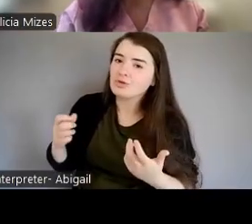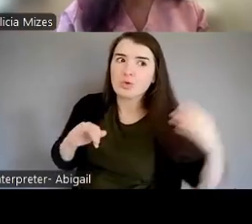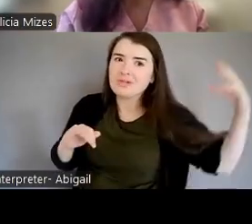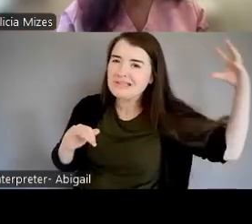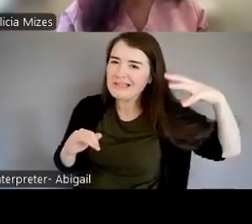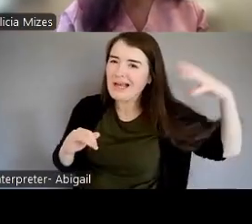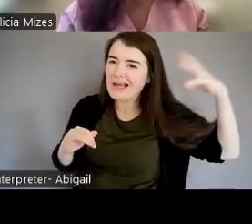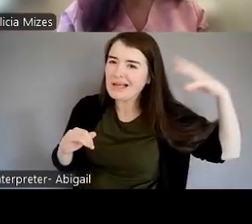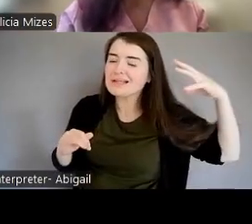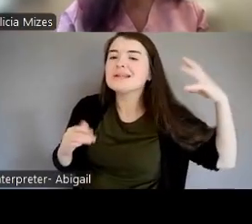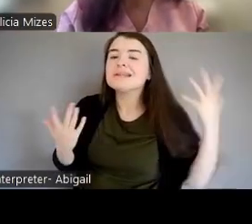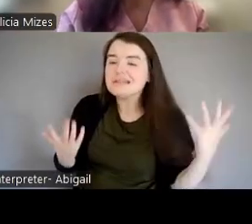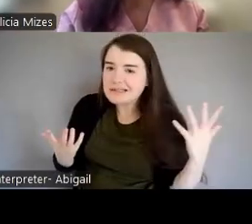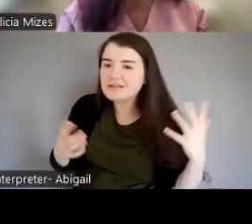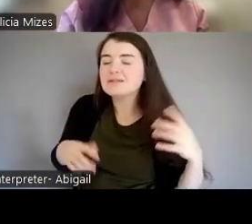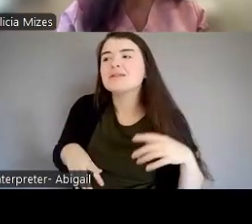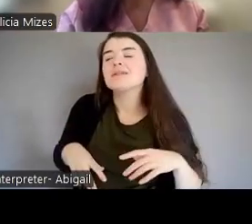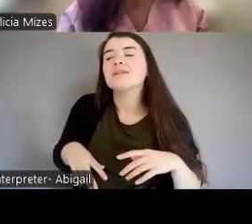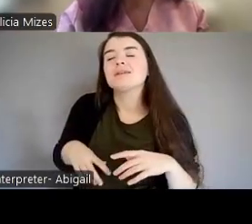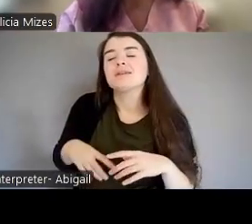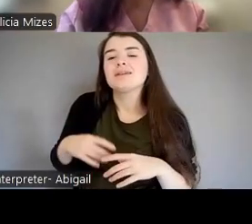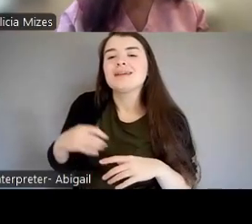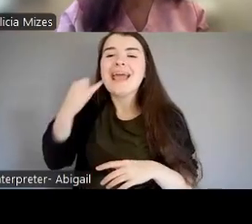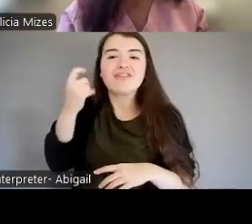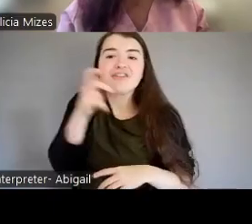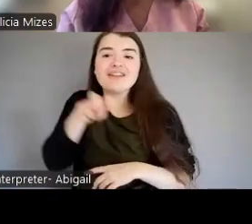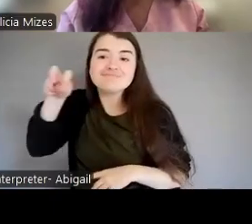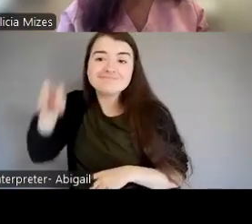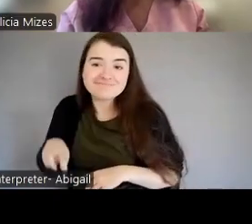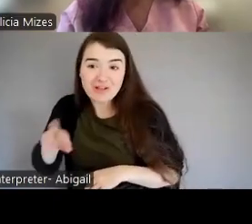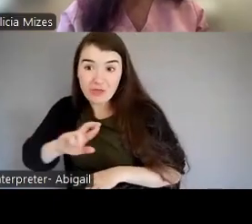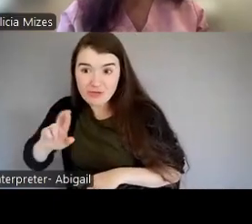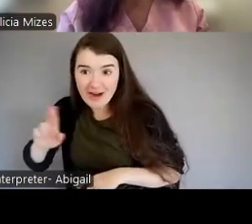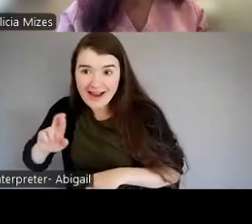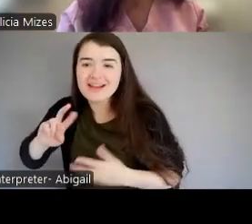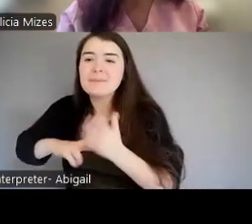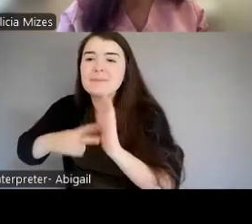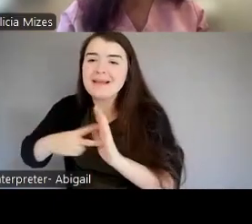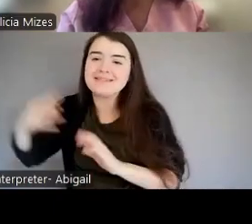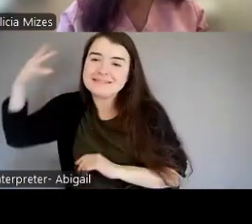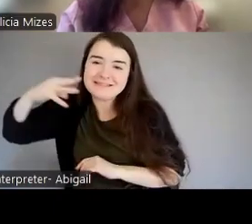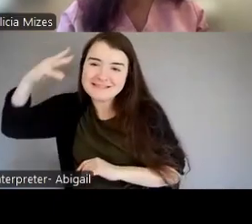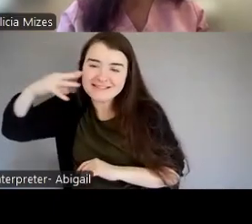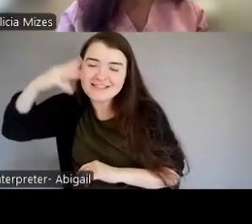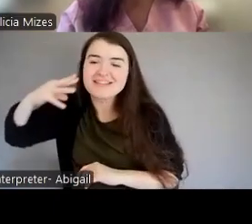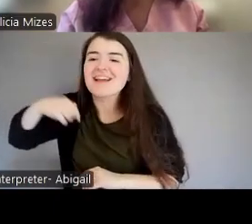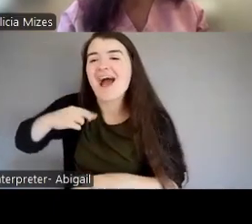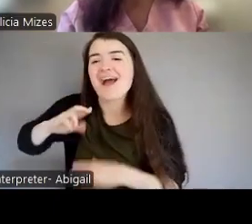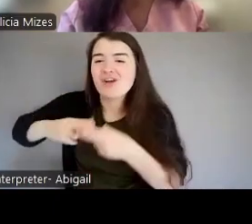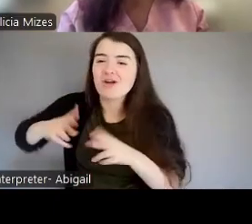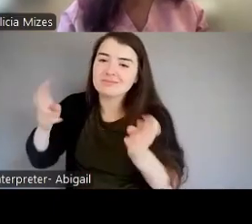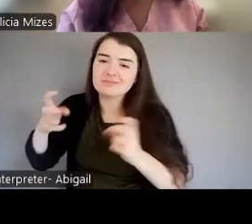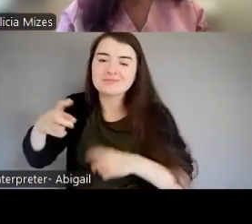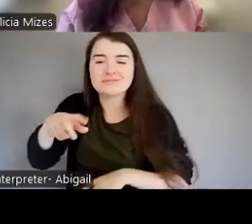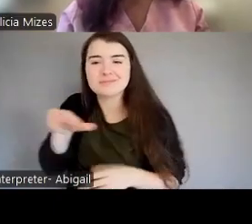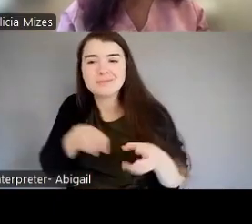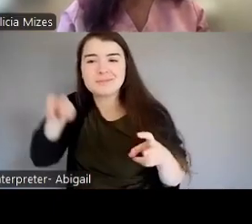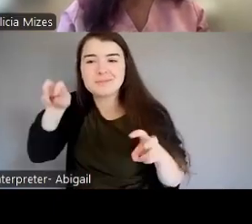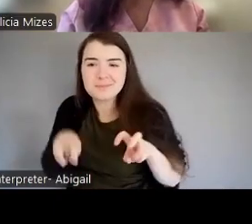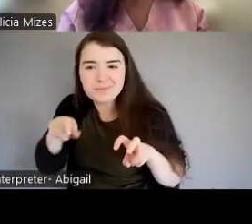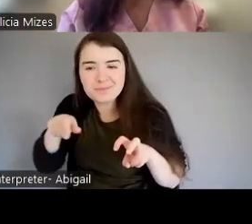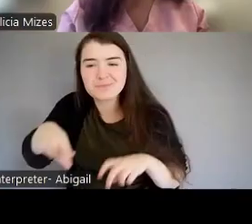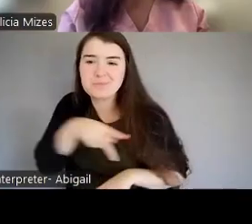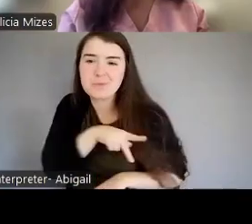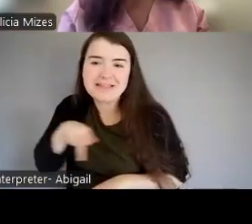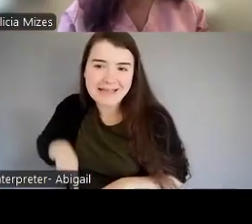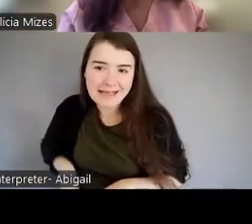wear sunscreen during all of those times, especially if you're taking long road trips. You should apply it everywhere in the body that's going to get exposure to the sun. You definitely don't want to